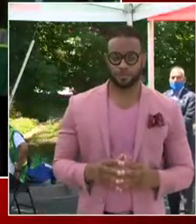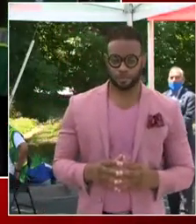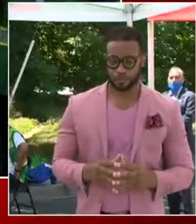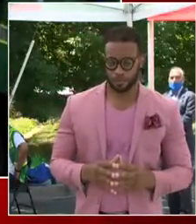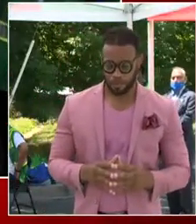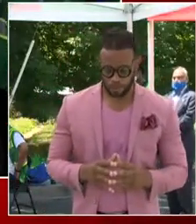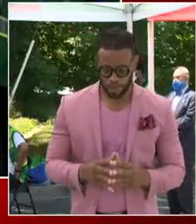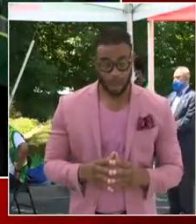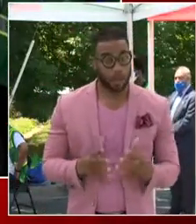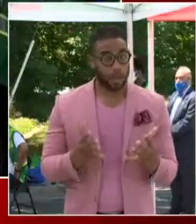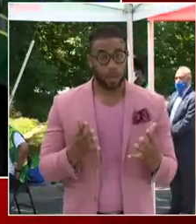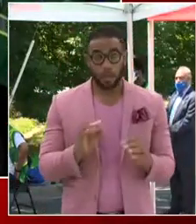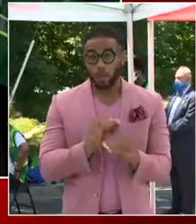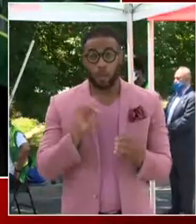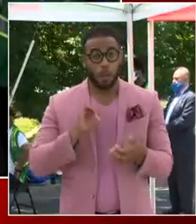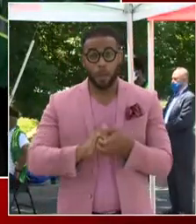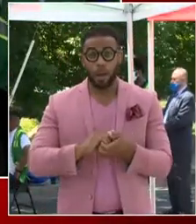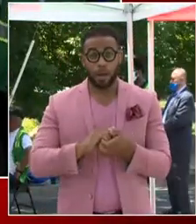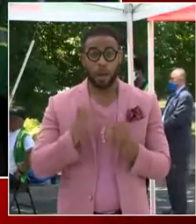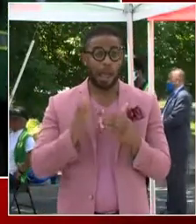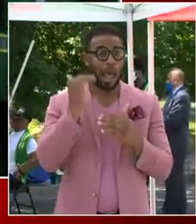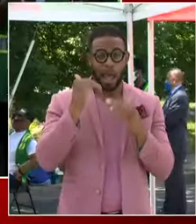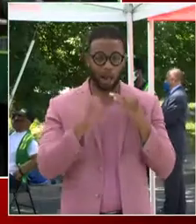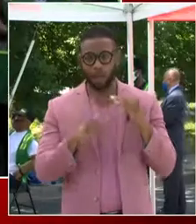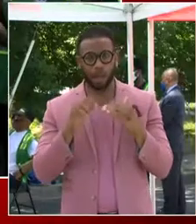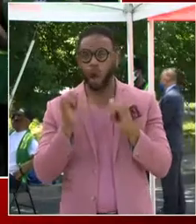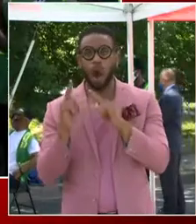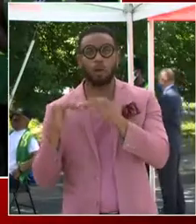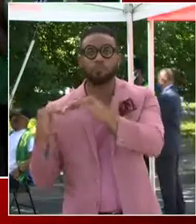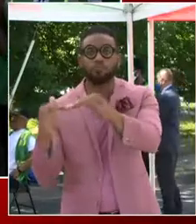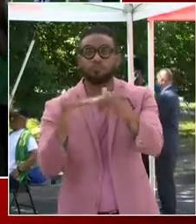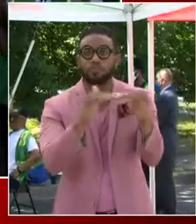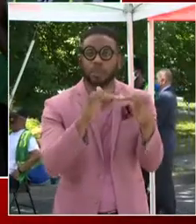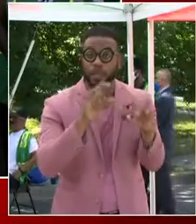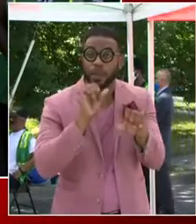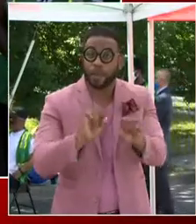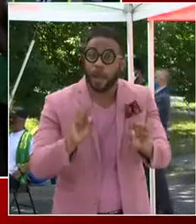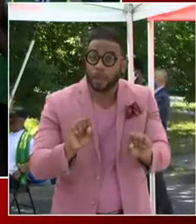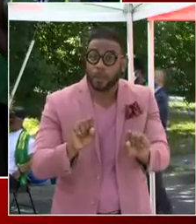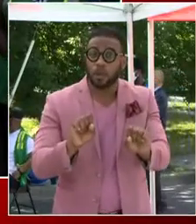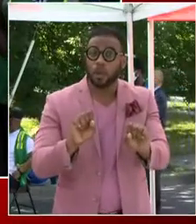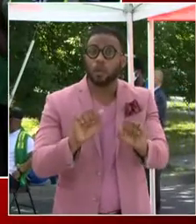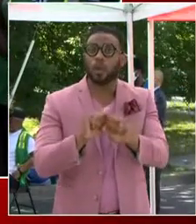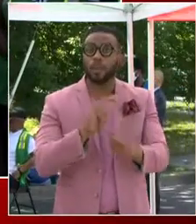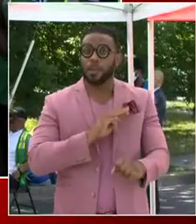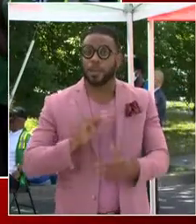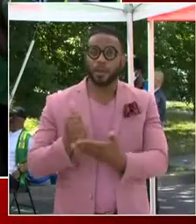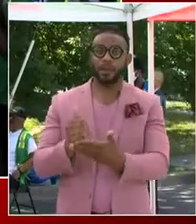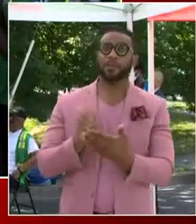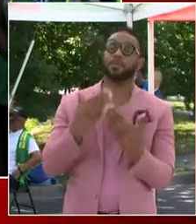There is no partner that is higher or lower than the other. This also is possible with the mayor's help,